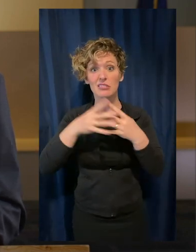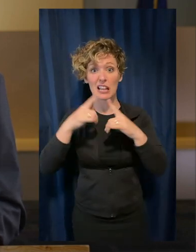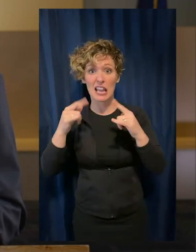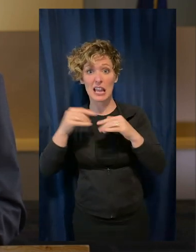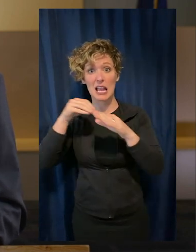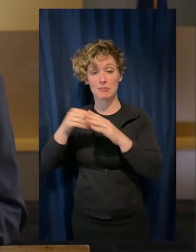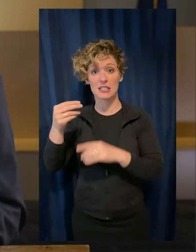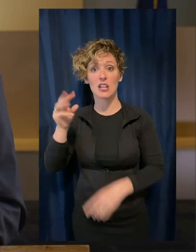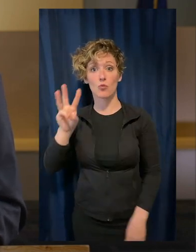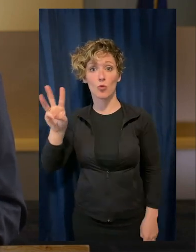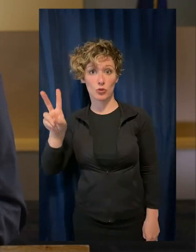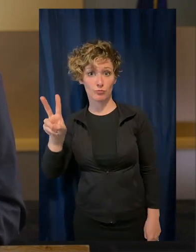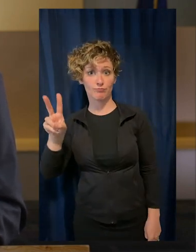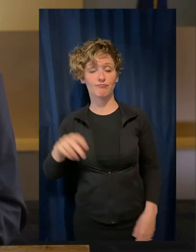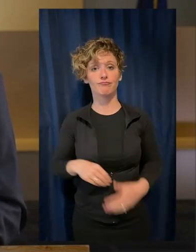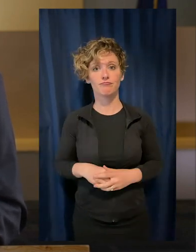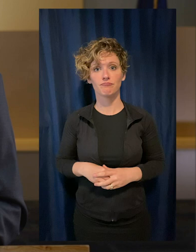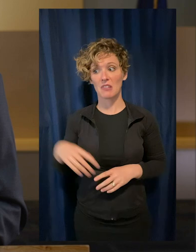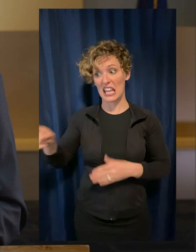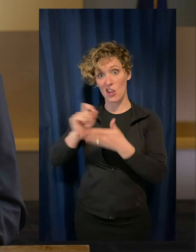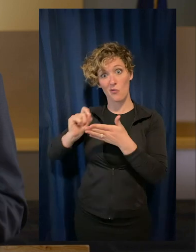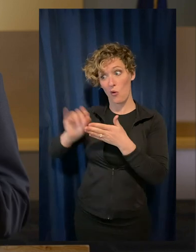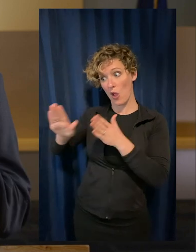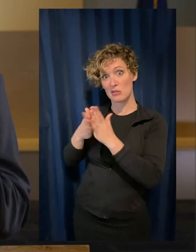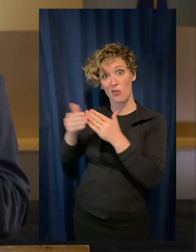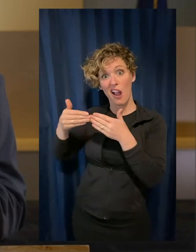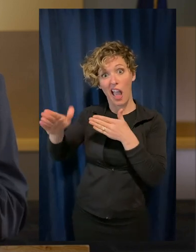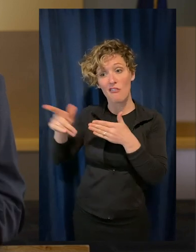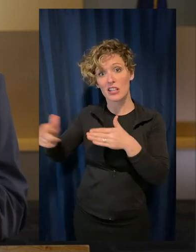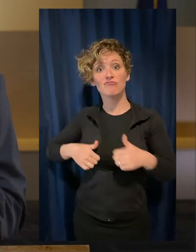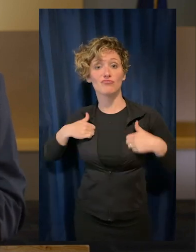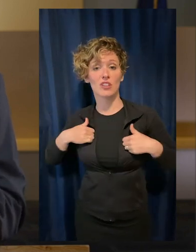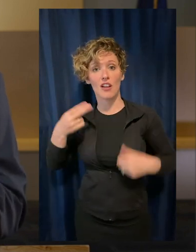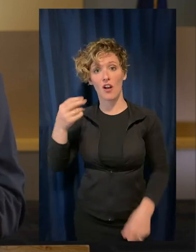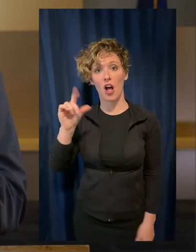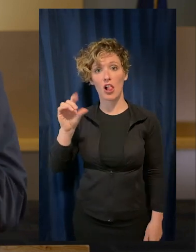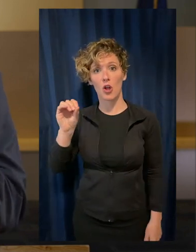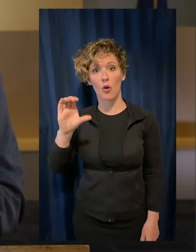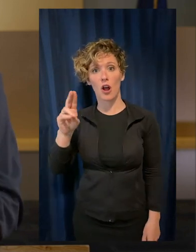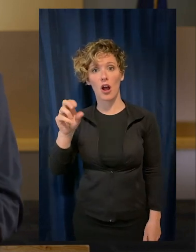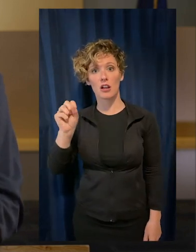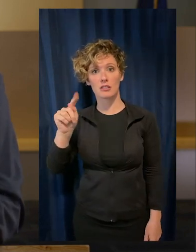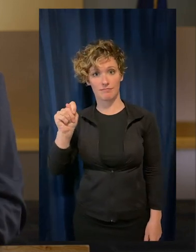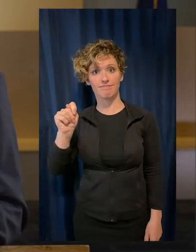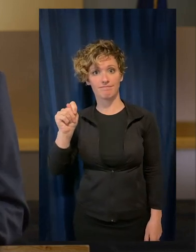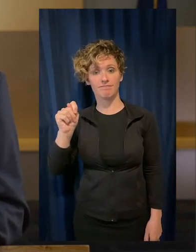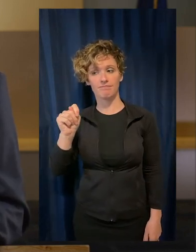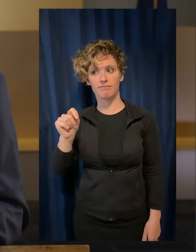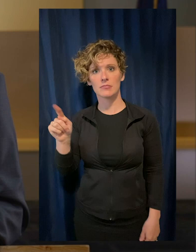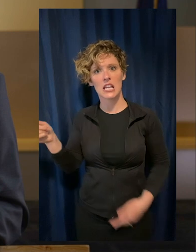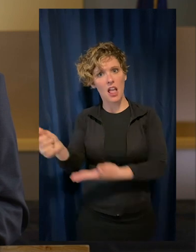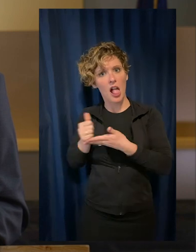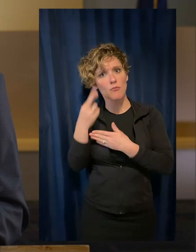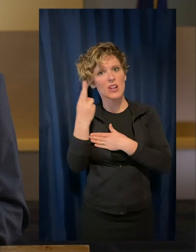that the Holocaust could offer, wrote that, "When we are no longer able to change our situation, we